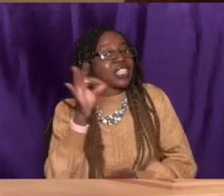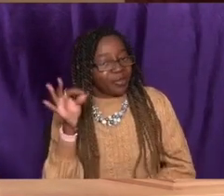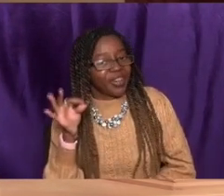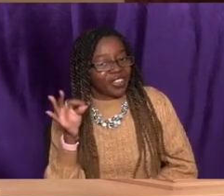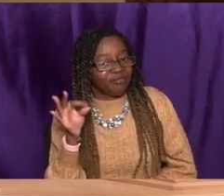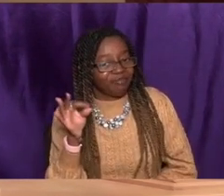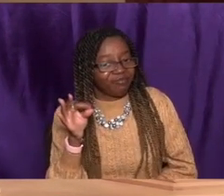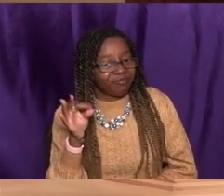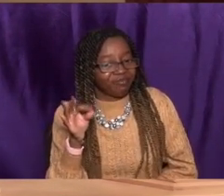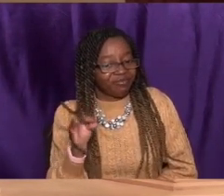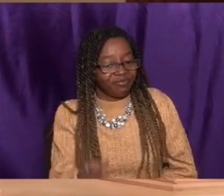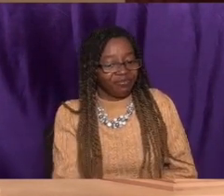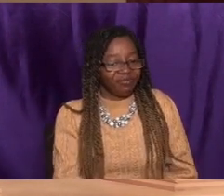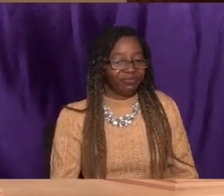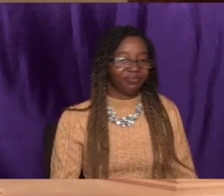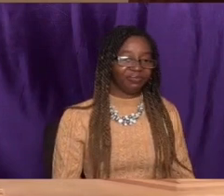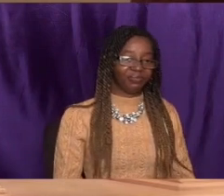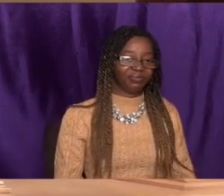got as many questions as I got.